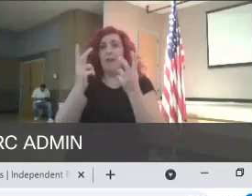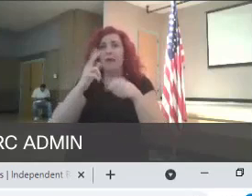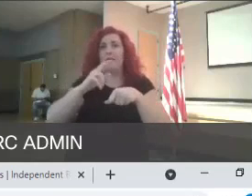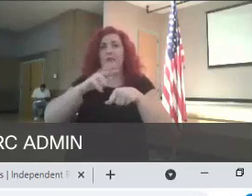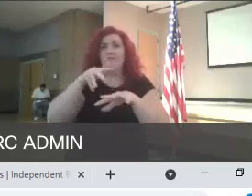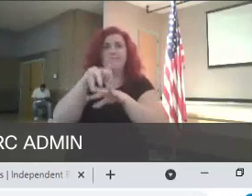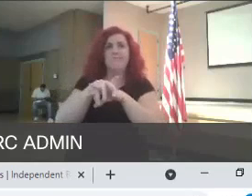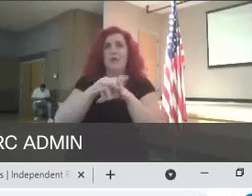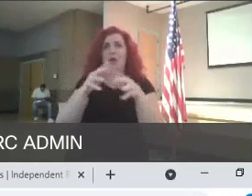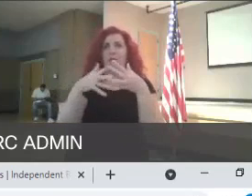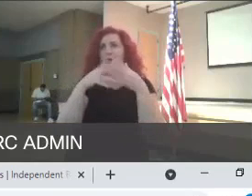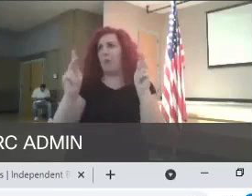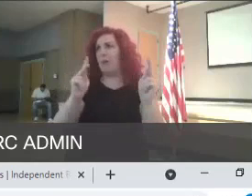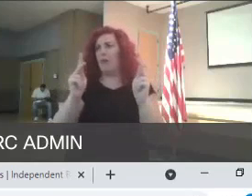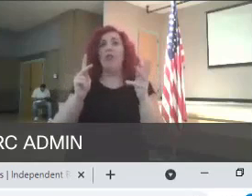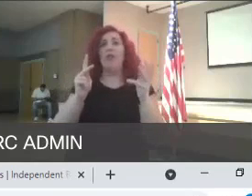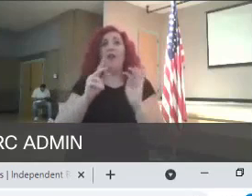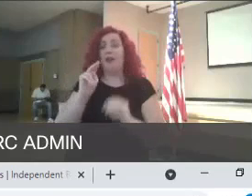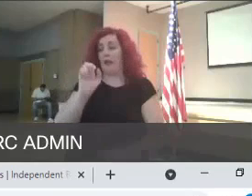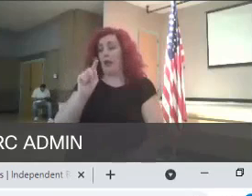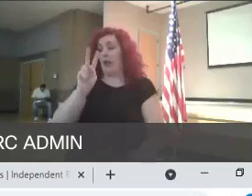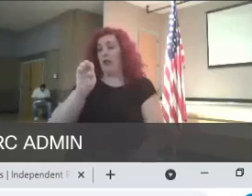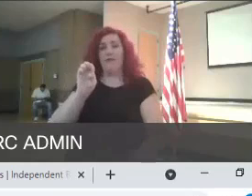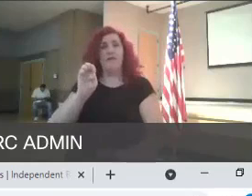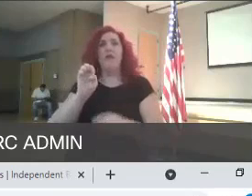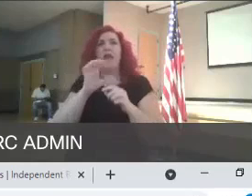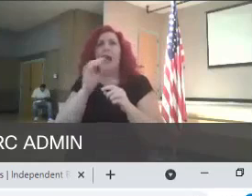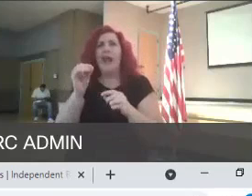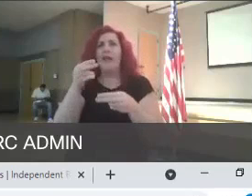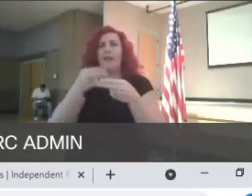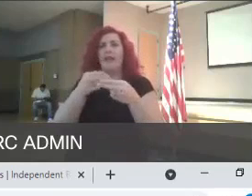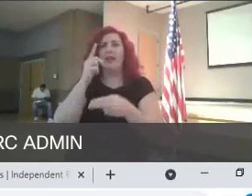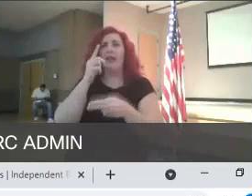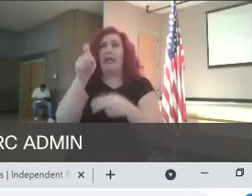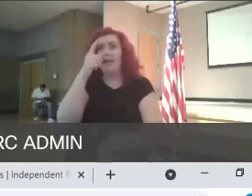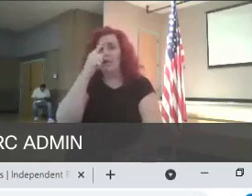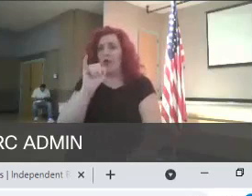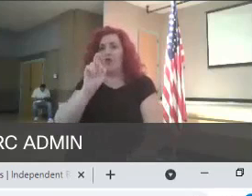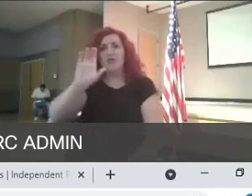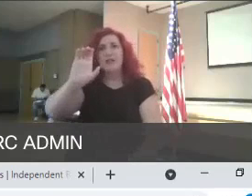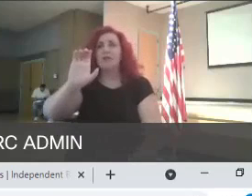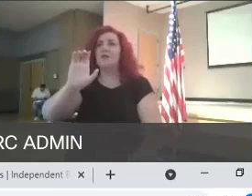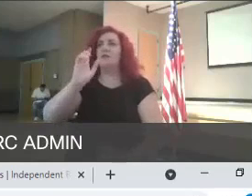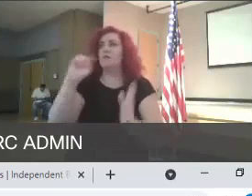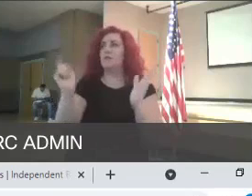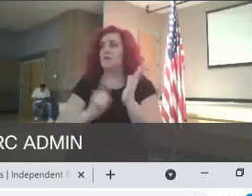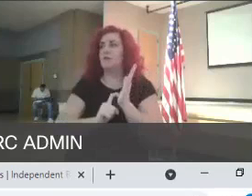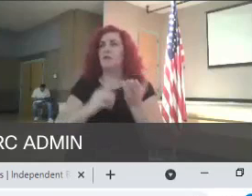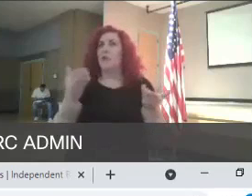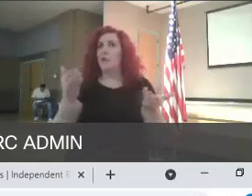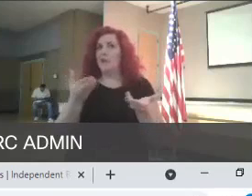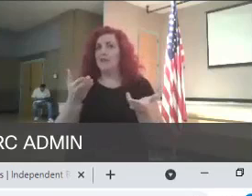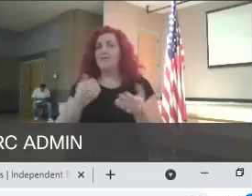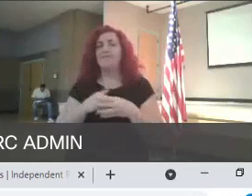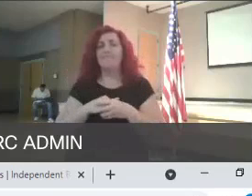and more importantly, the need for the Arizona Independent Redistricting Commission to recognize and